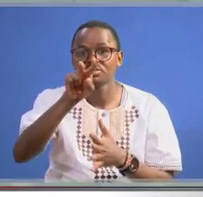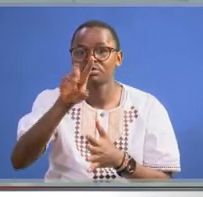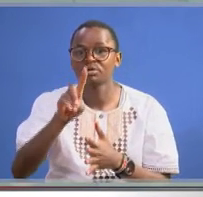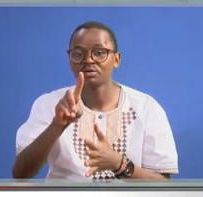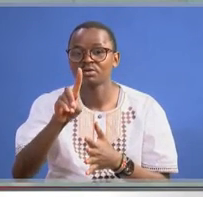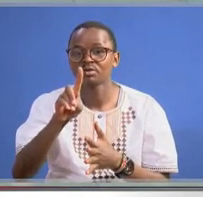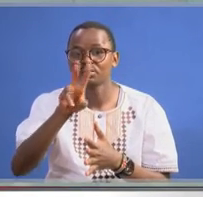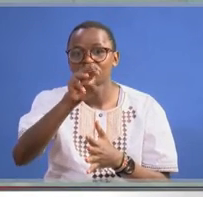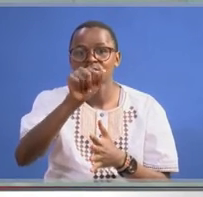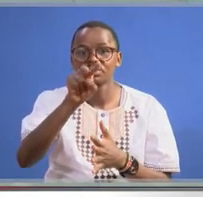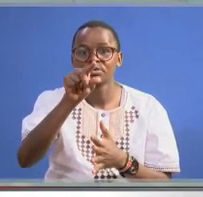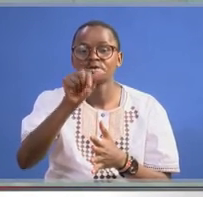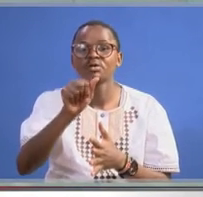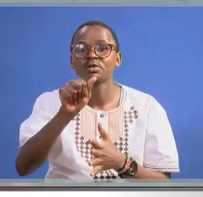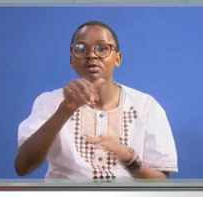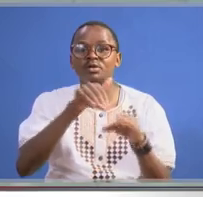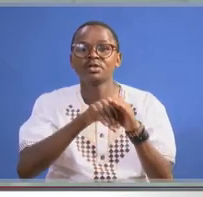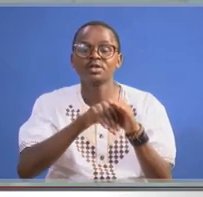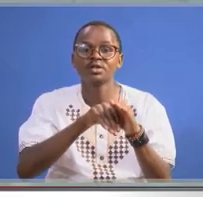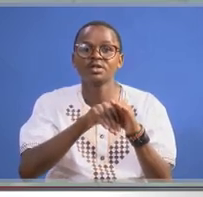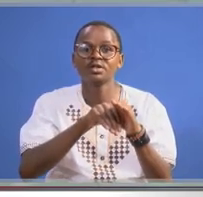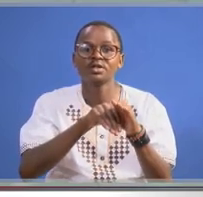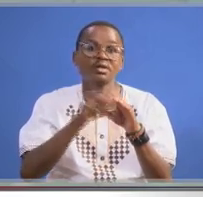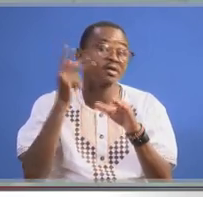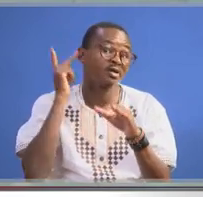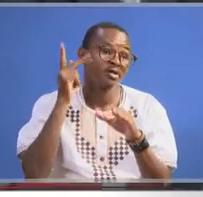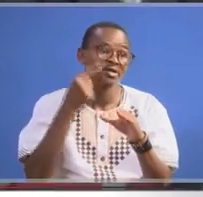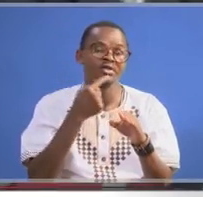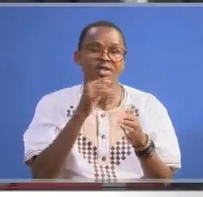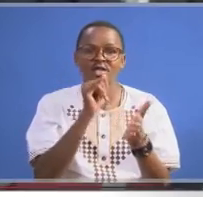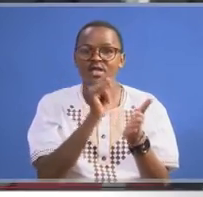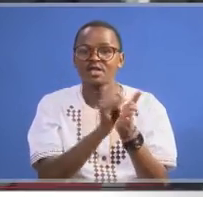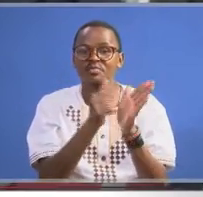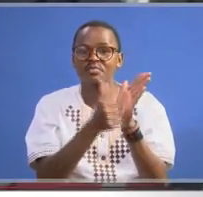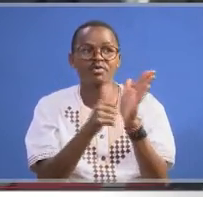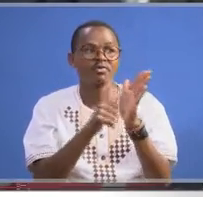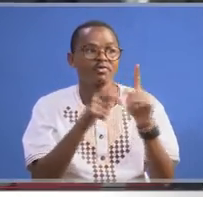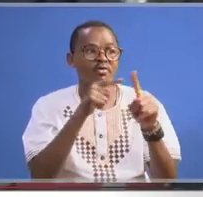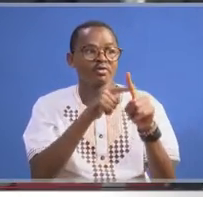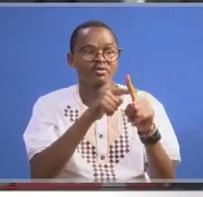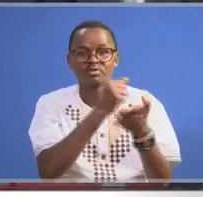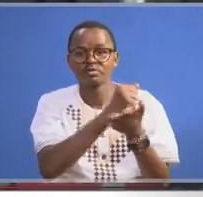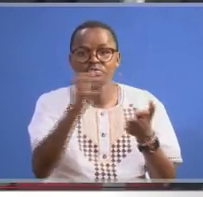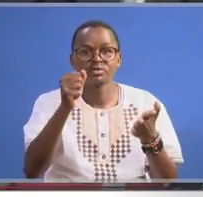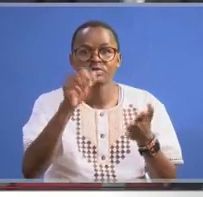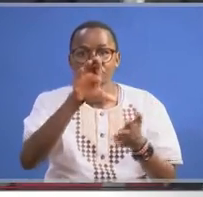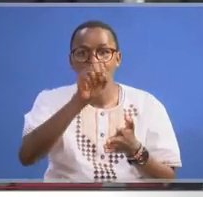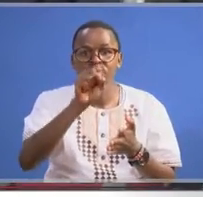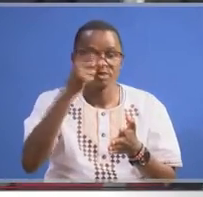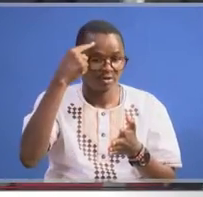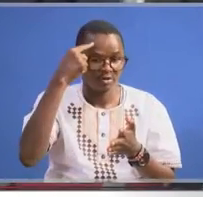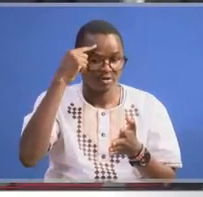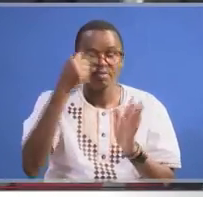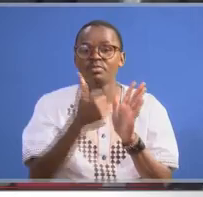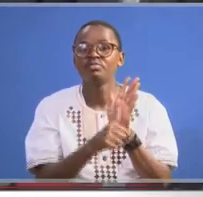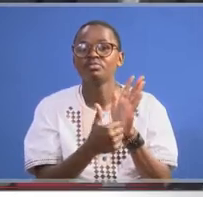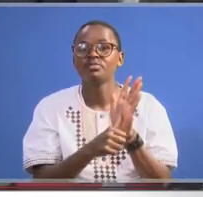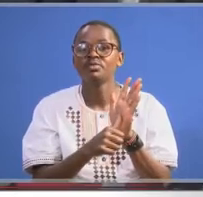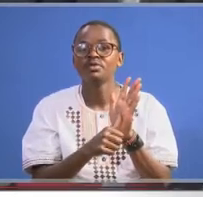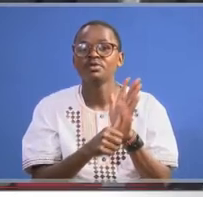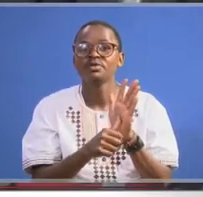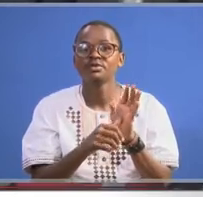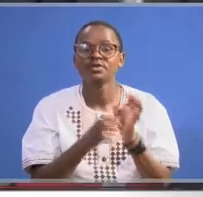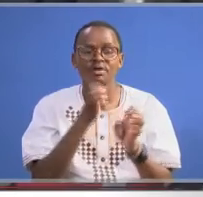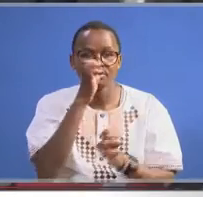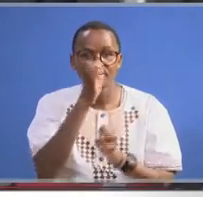Ombati at Manga Iseta in Kisii County, decried a current situation to suck the seers into the scum. He